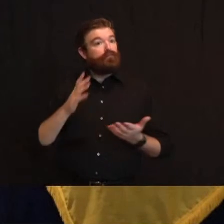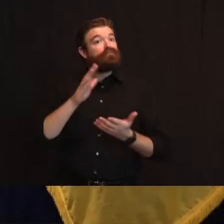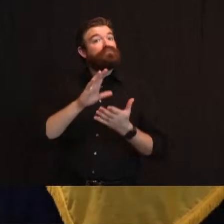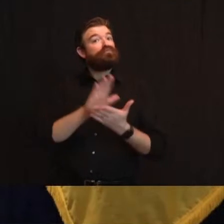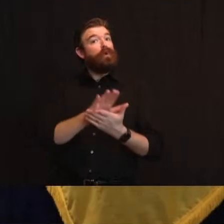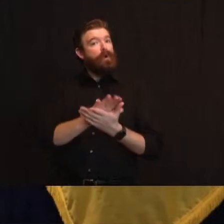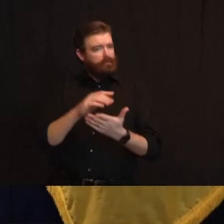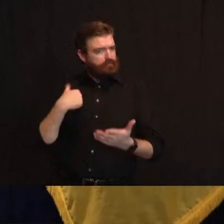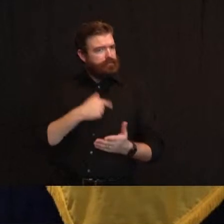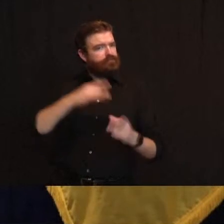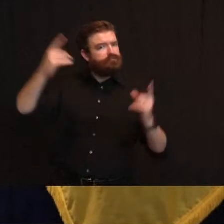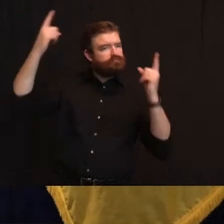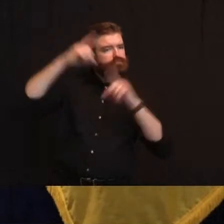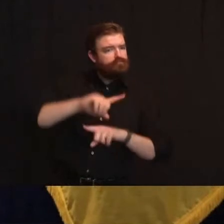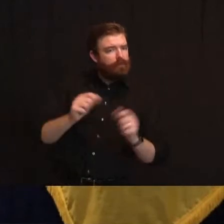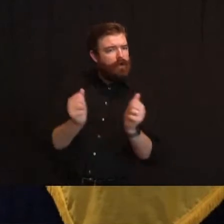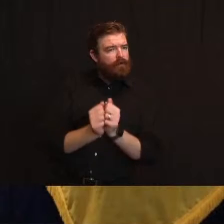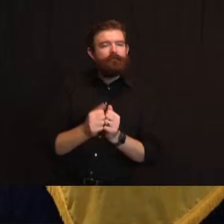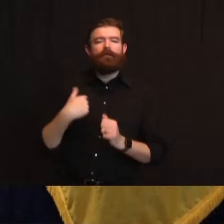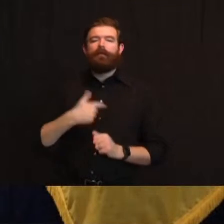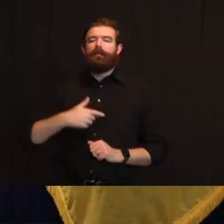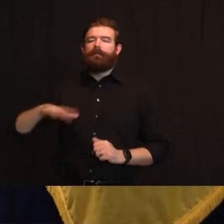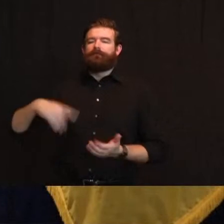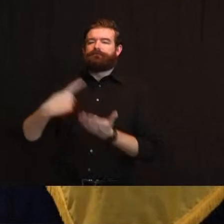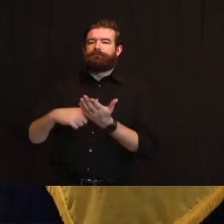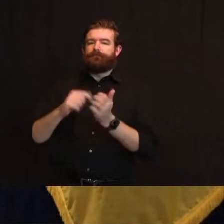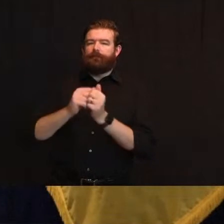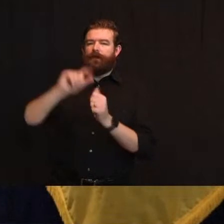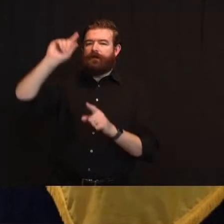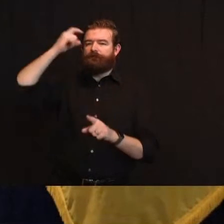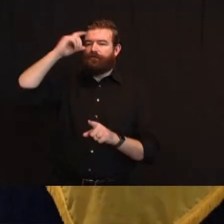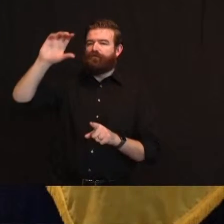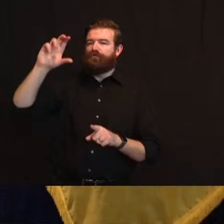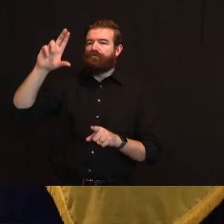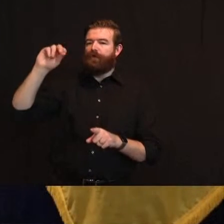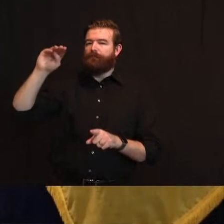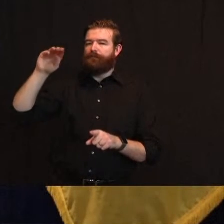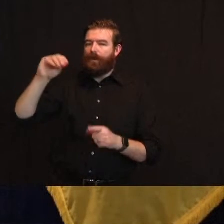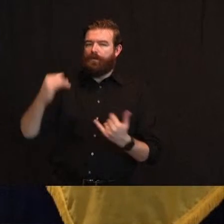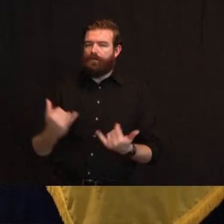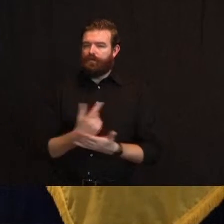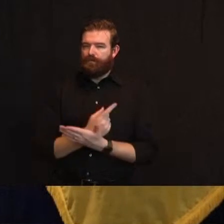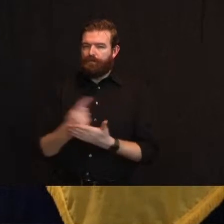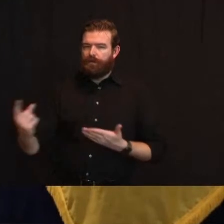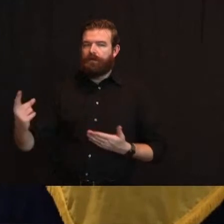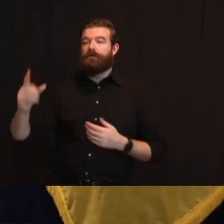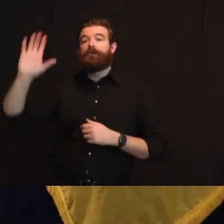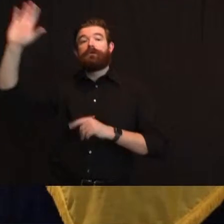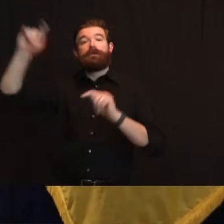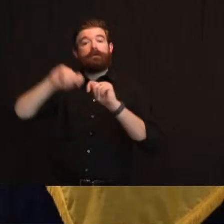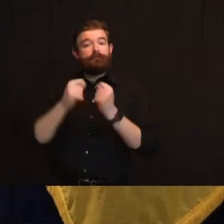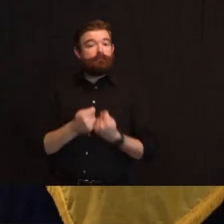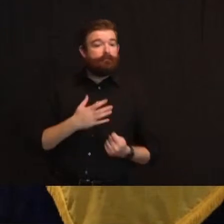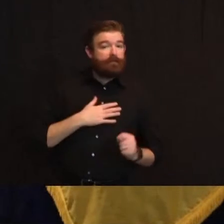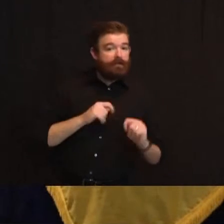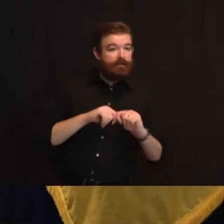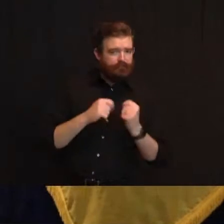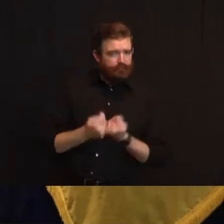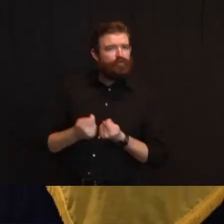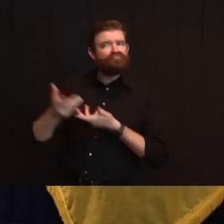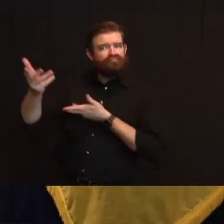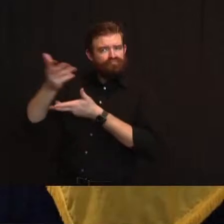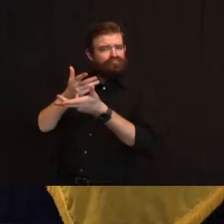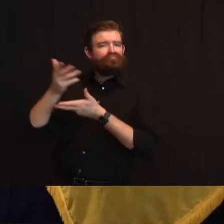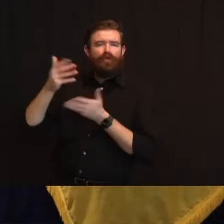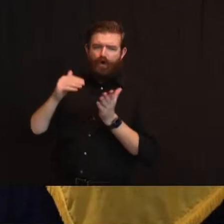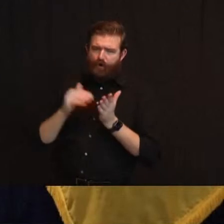example, this week, but his team gave us a heads up, and our teams speak all the time that they were heading in this direction. And again, New